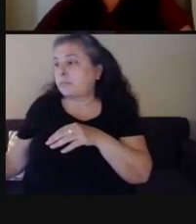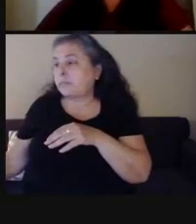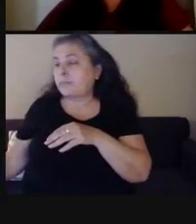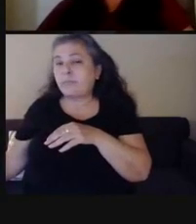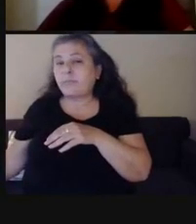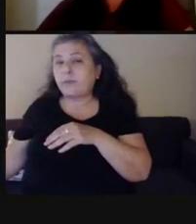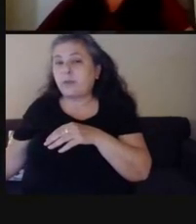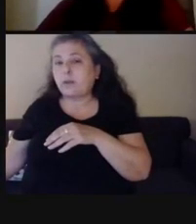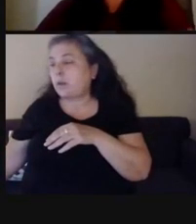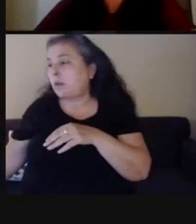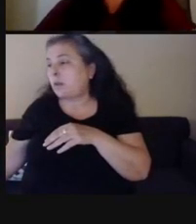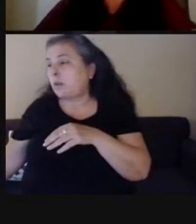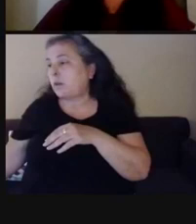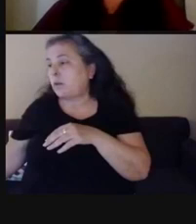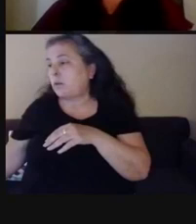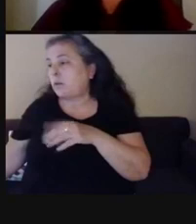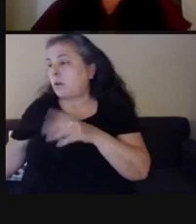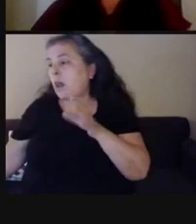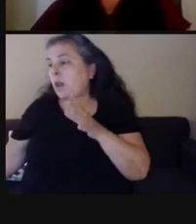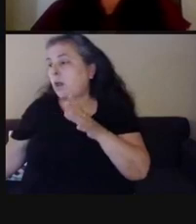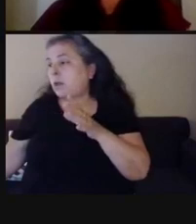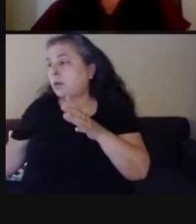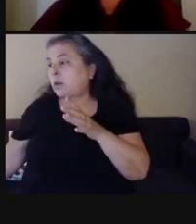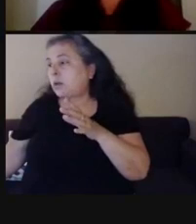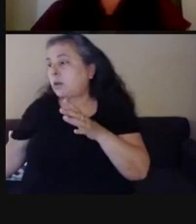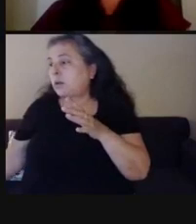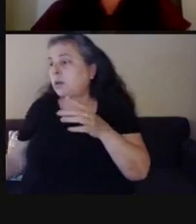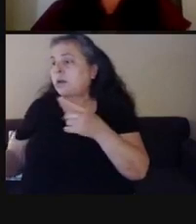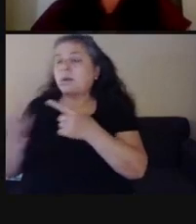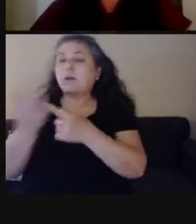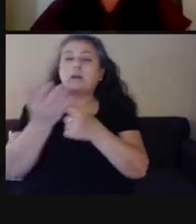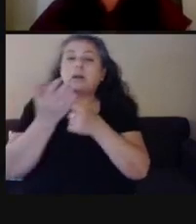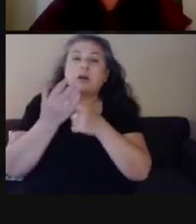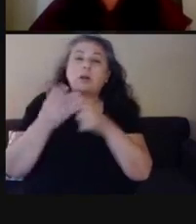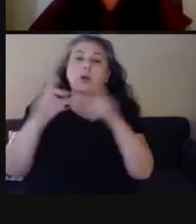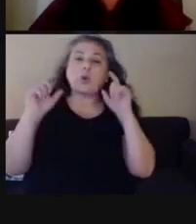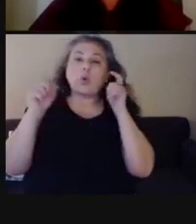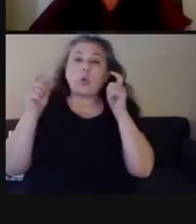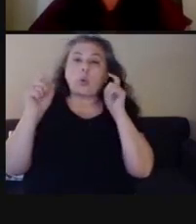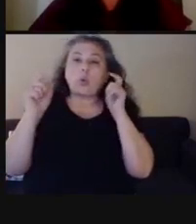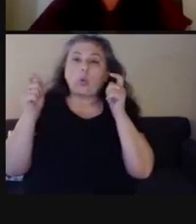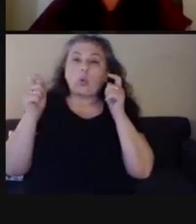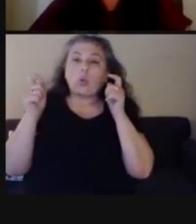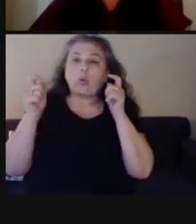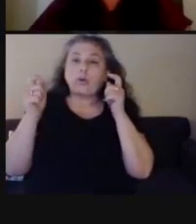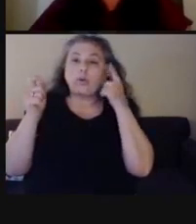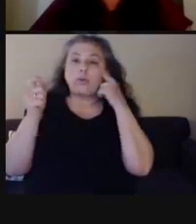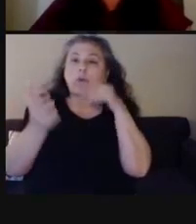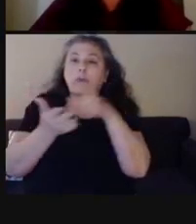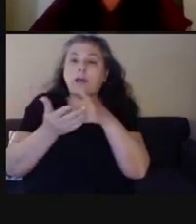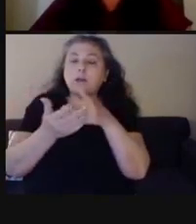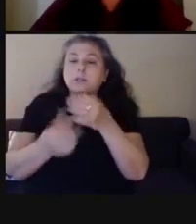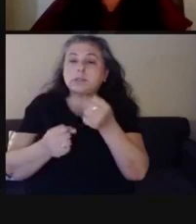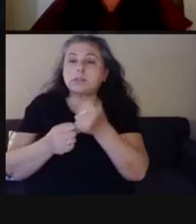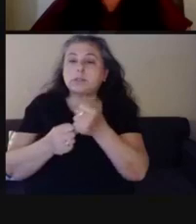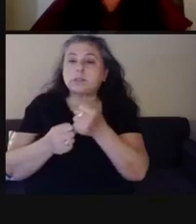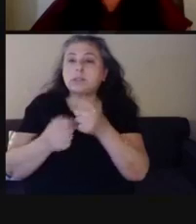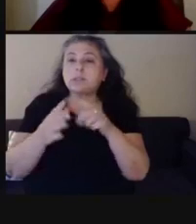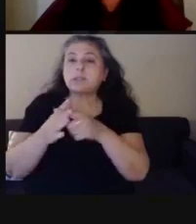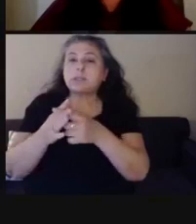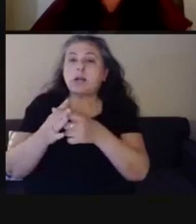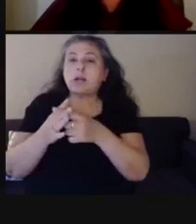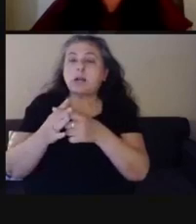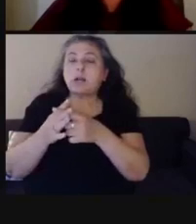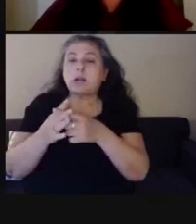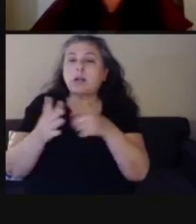And let's talk a little bit about corn. Corn has been with us for thousands of years. It started out